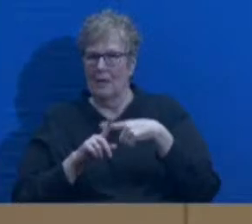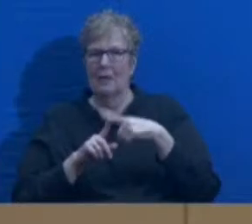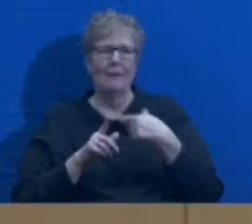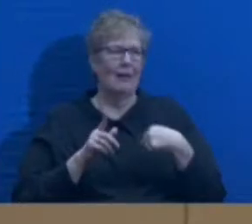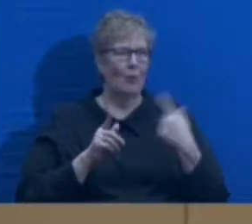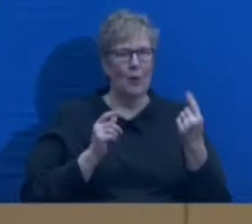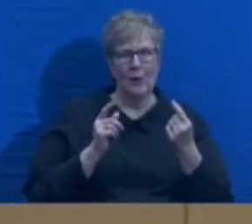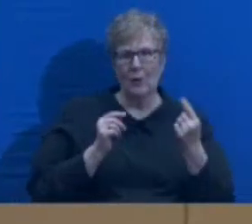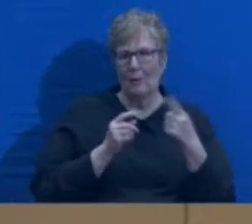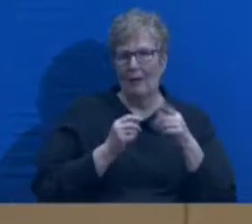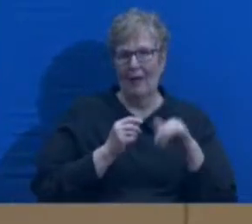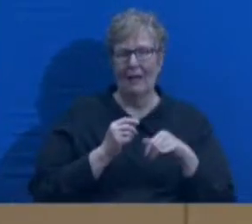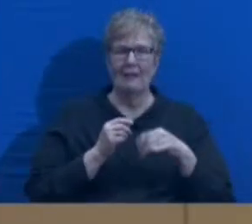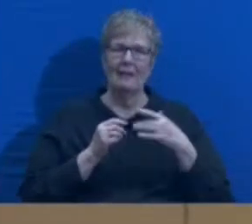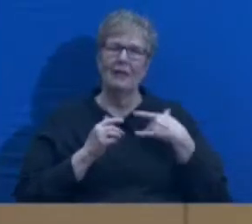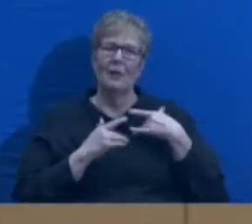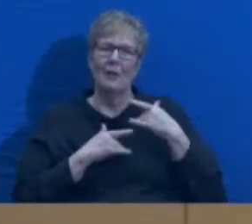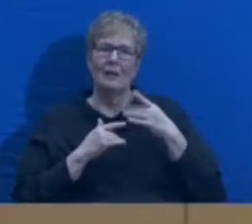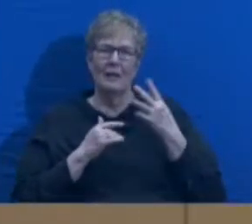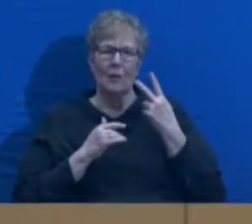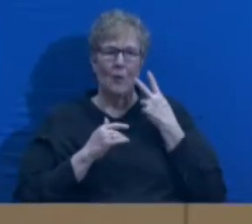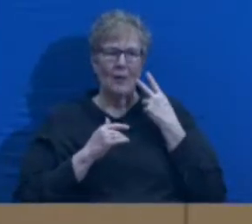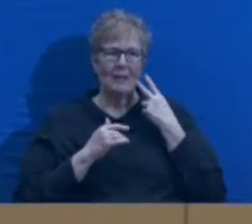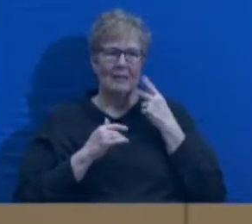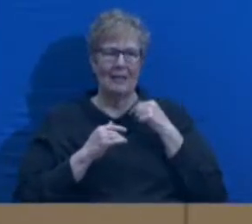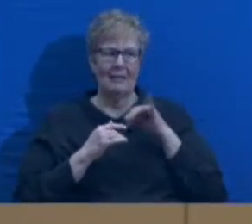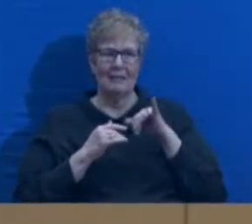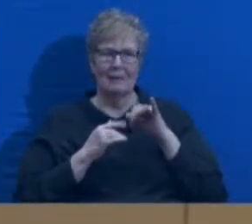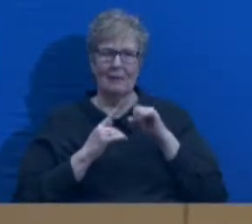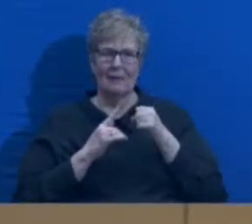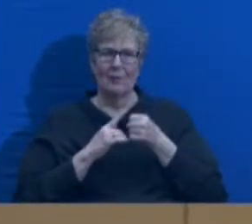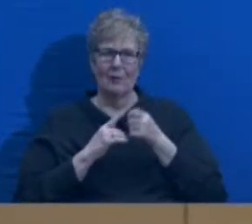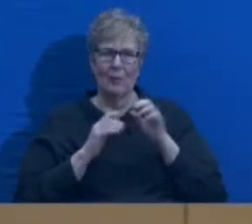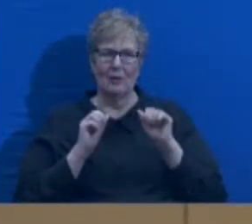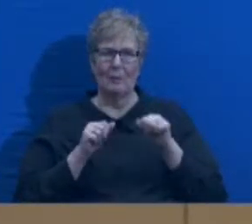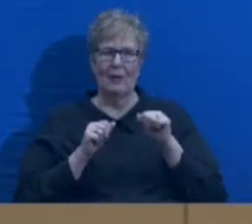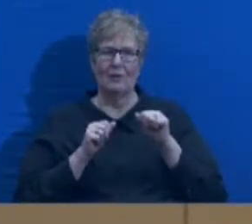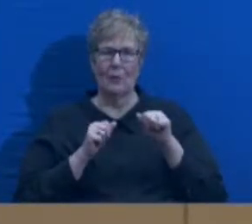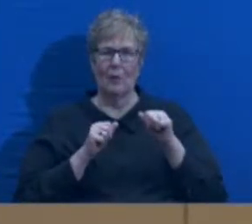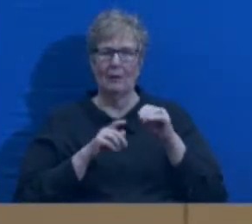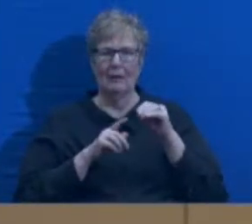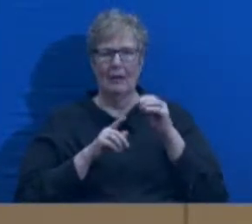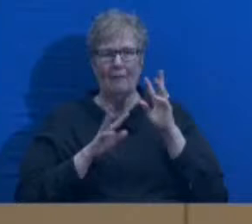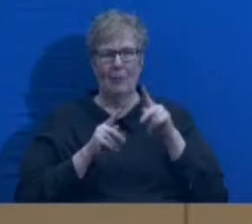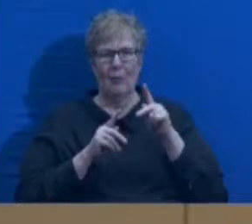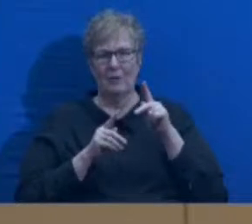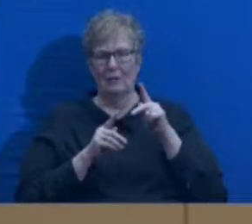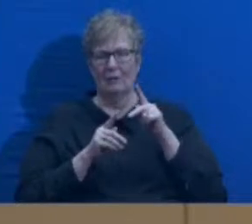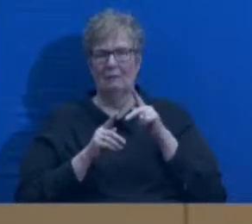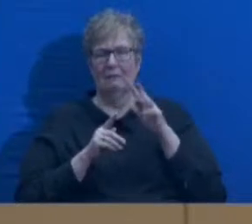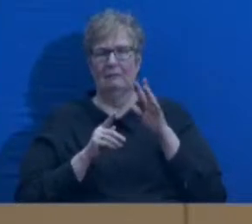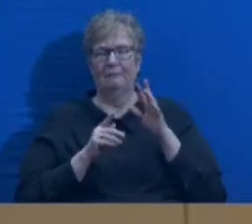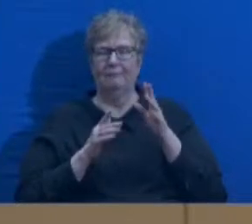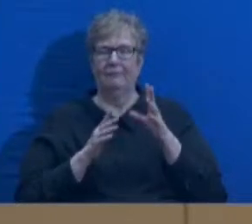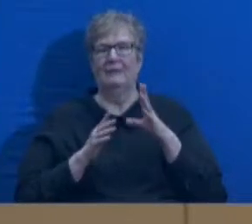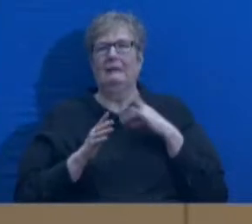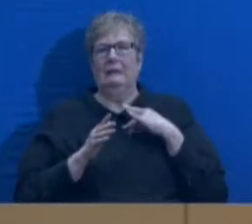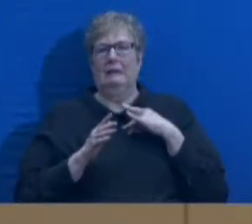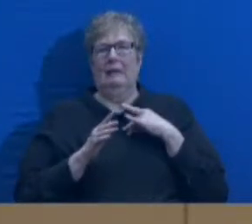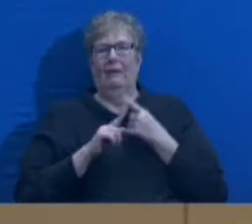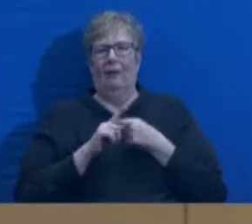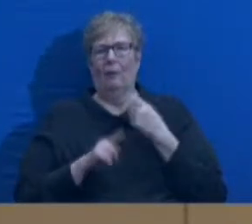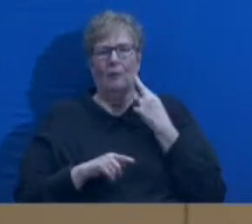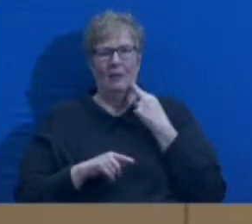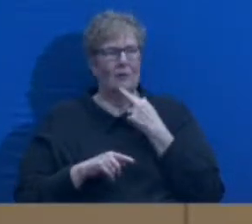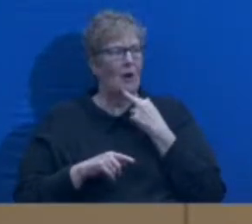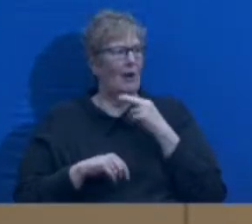Typically, what we see is a situation where there is a potential exposure in a restaurant, and we don't have the ability